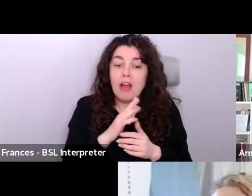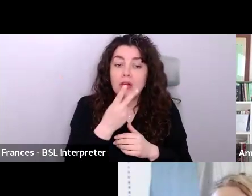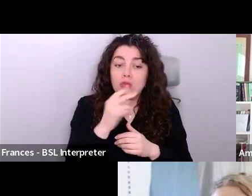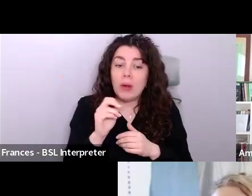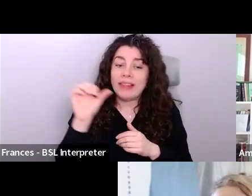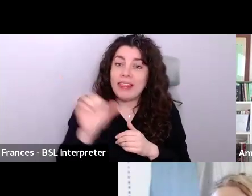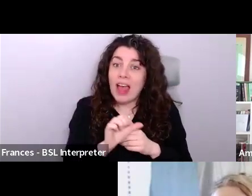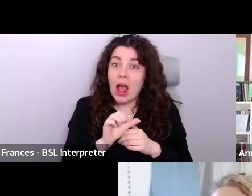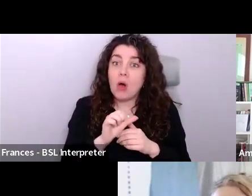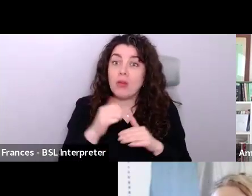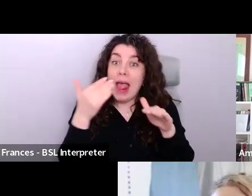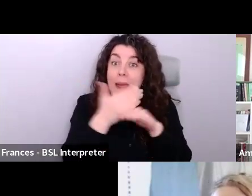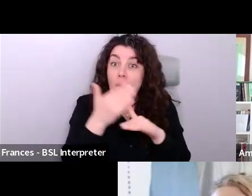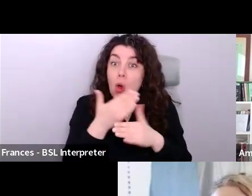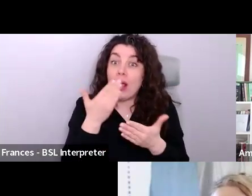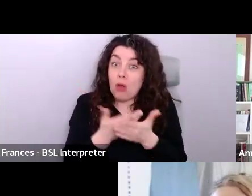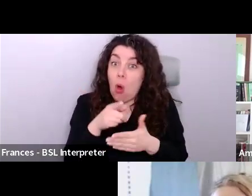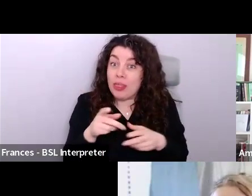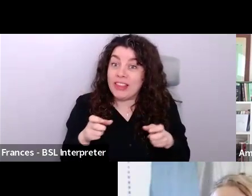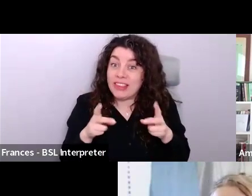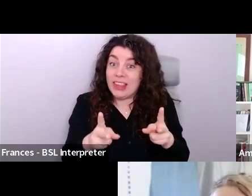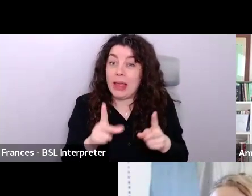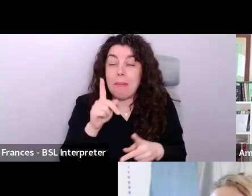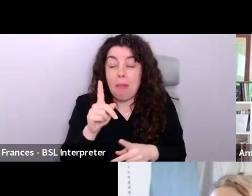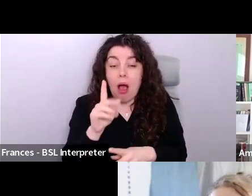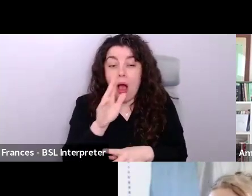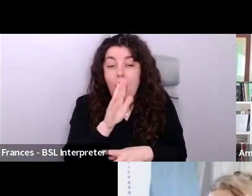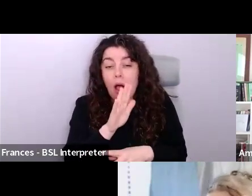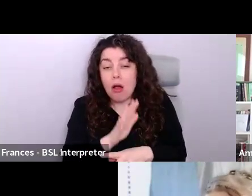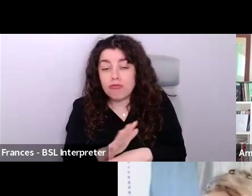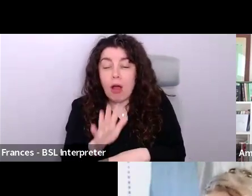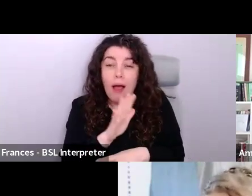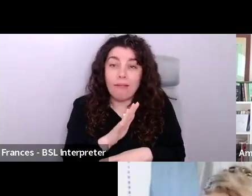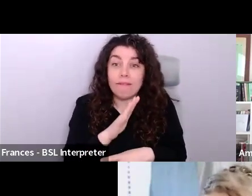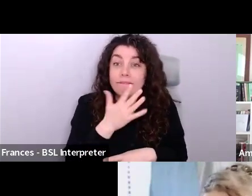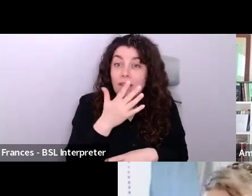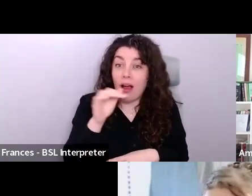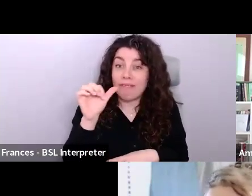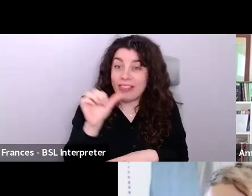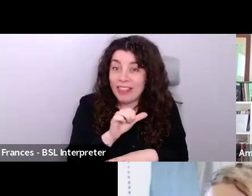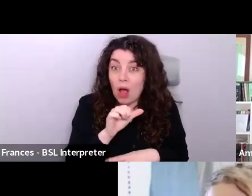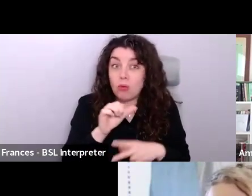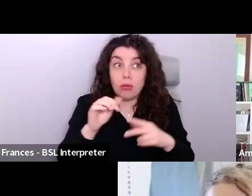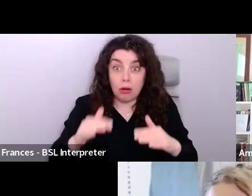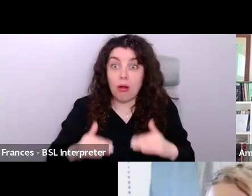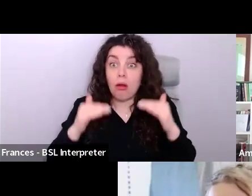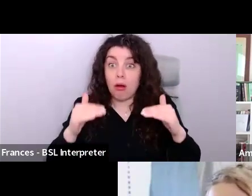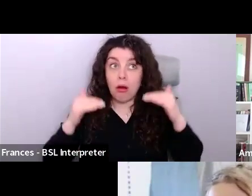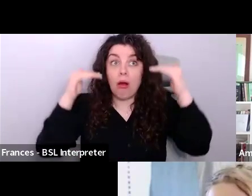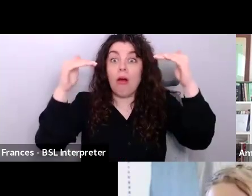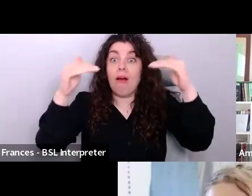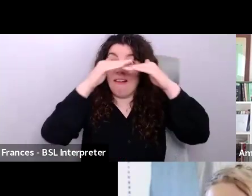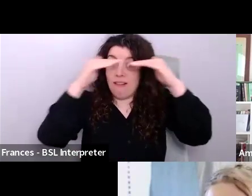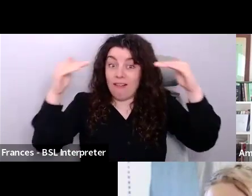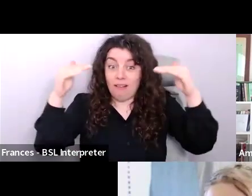scheme, but only 5,000, not even quite 5,000, are employers, so have reached that stage 2.